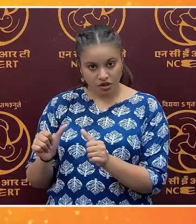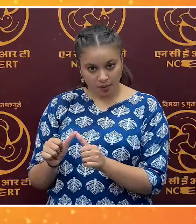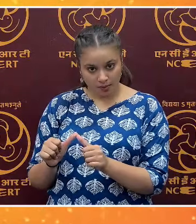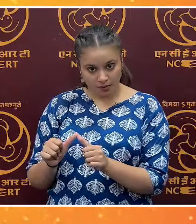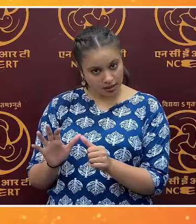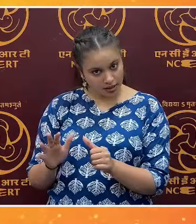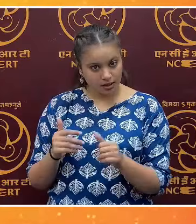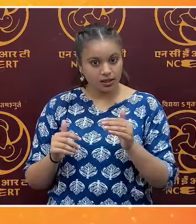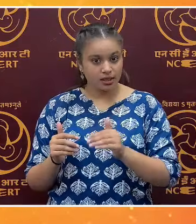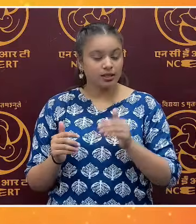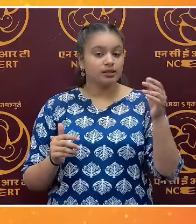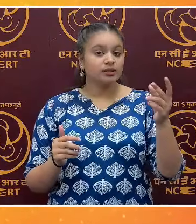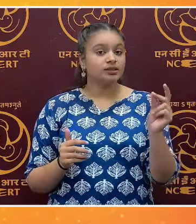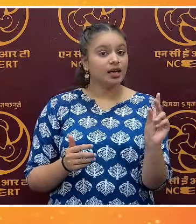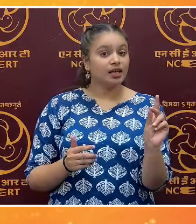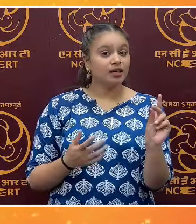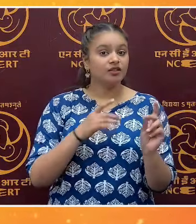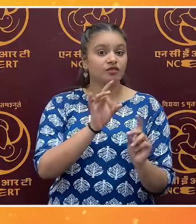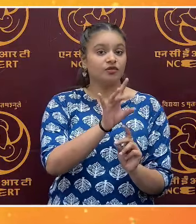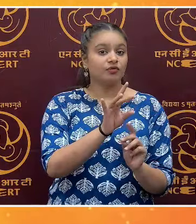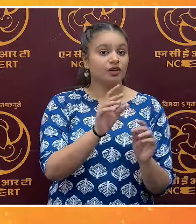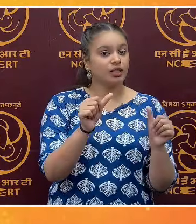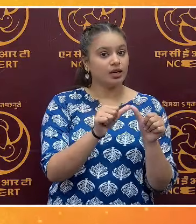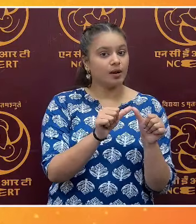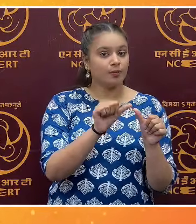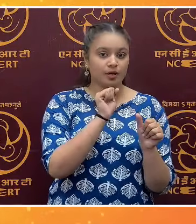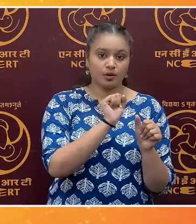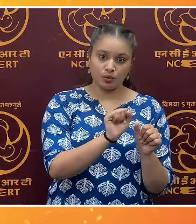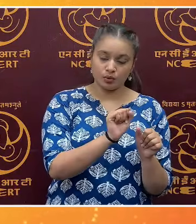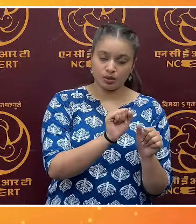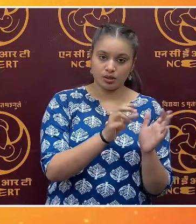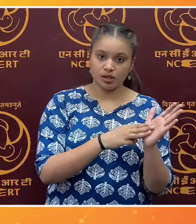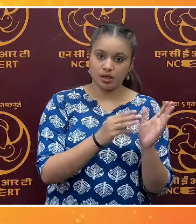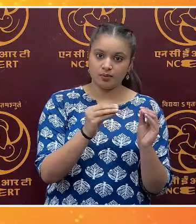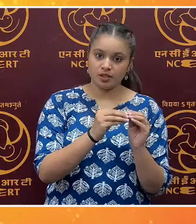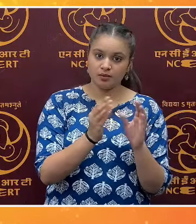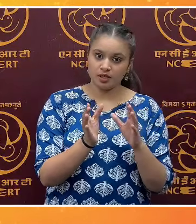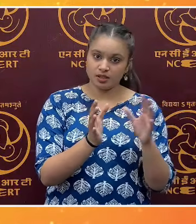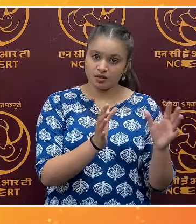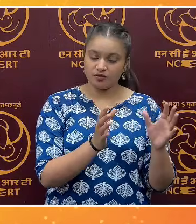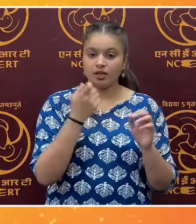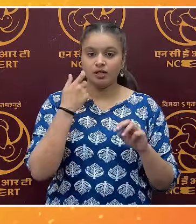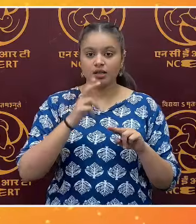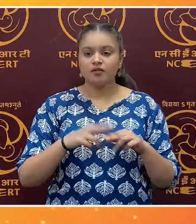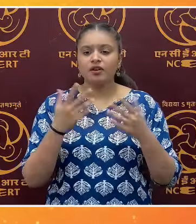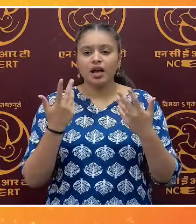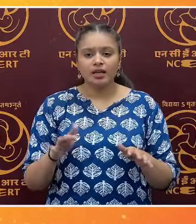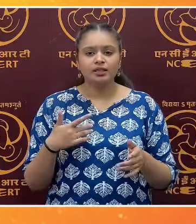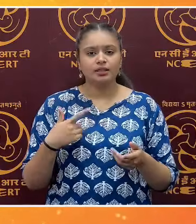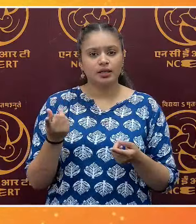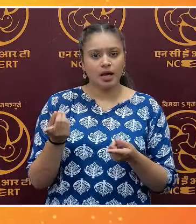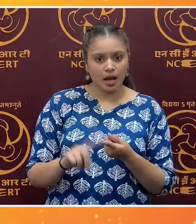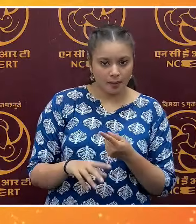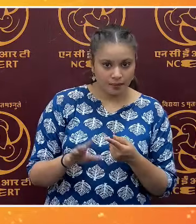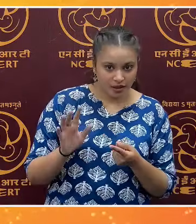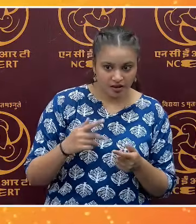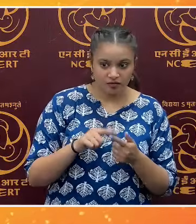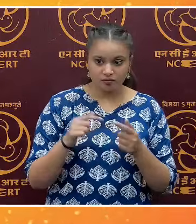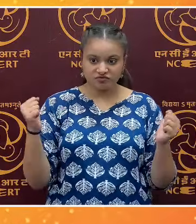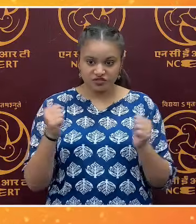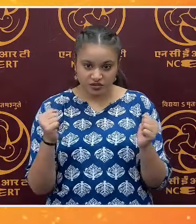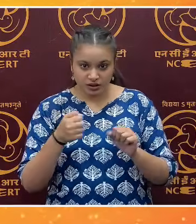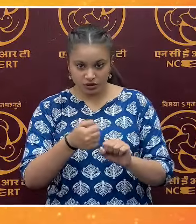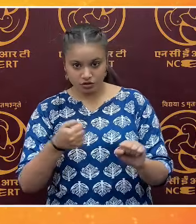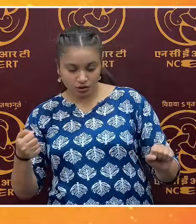for 5 ampere current loop, and one is for 15 ampere circuit loop. So if some fault sometimes happens in the case of fridge or